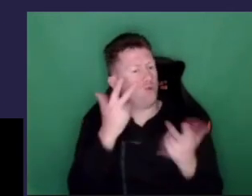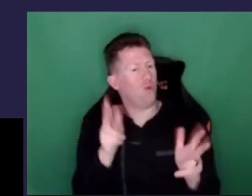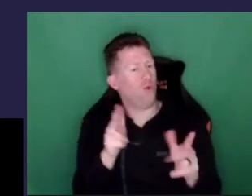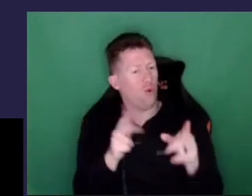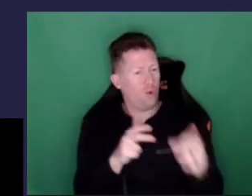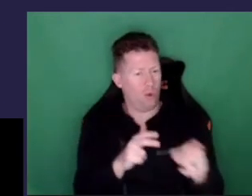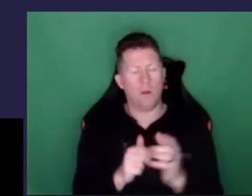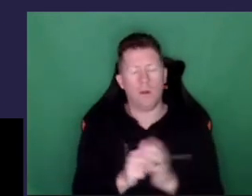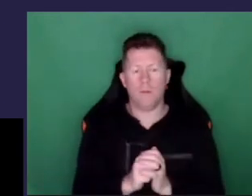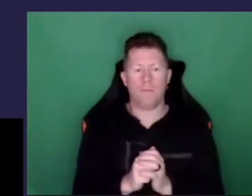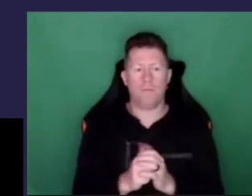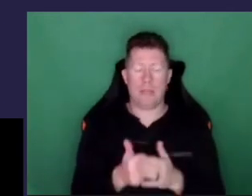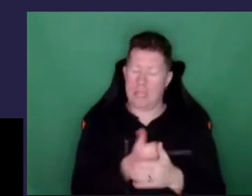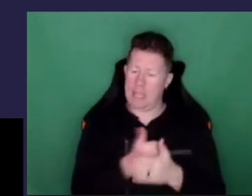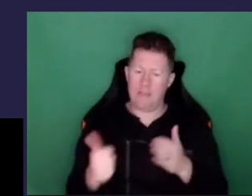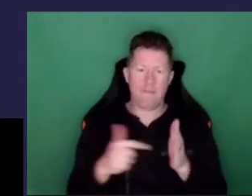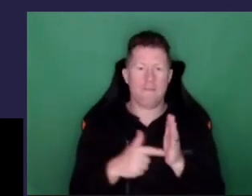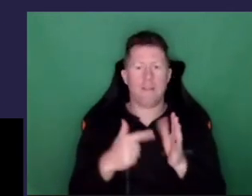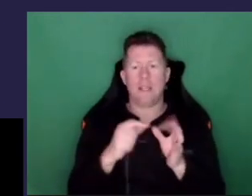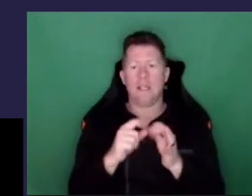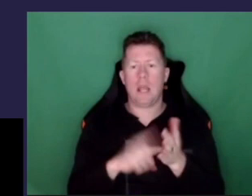is